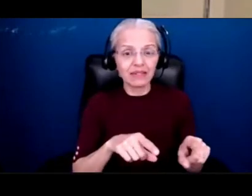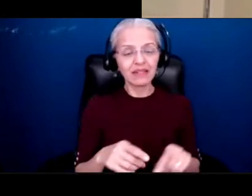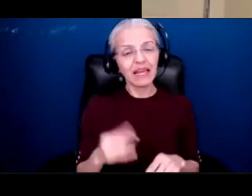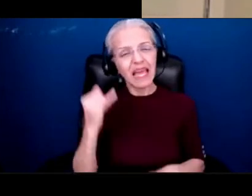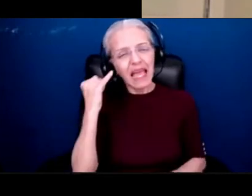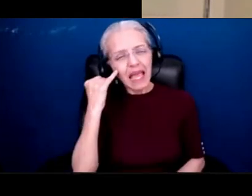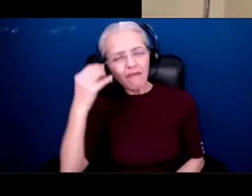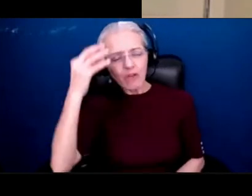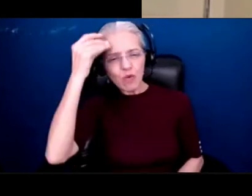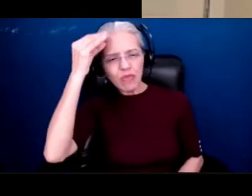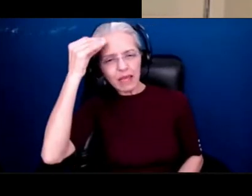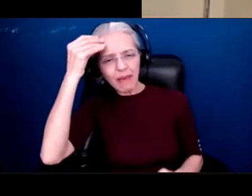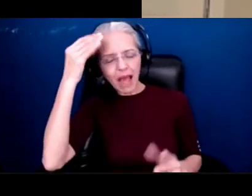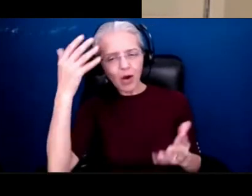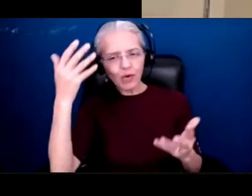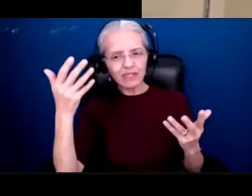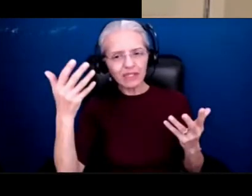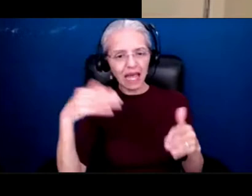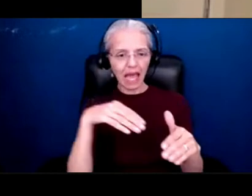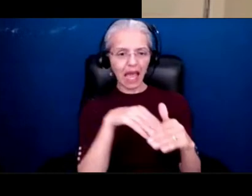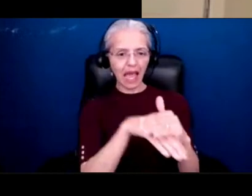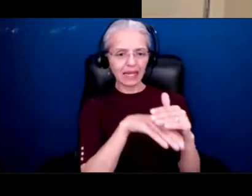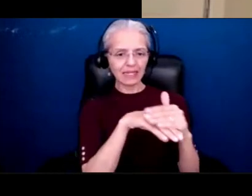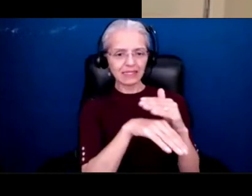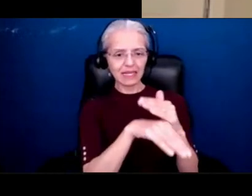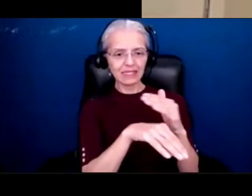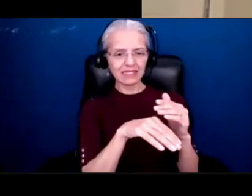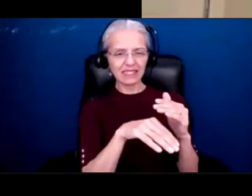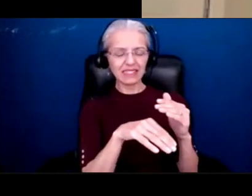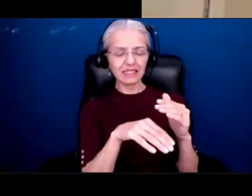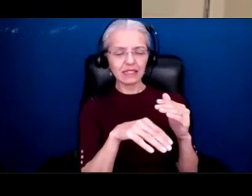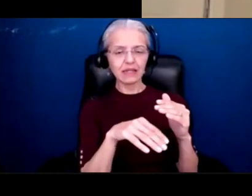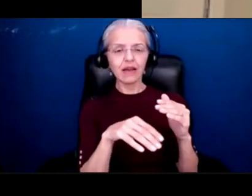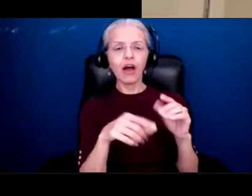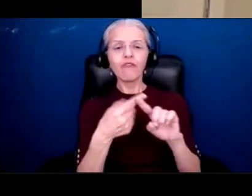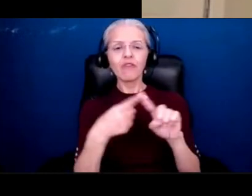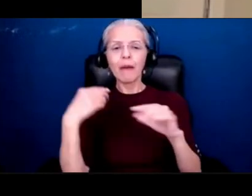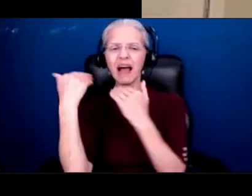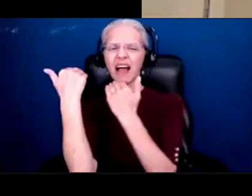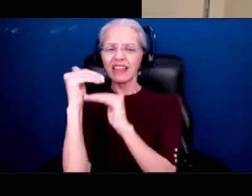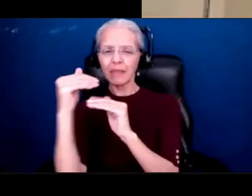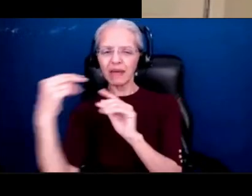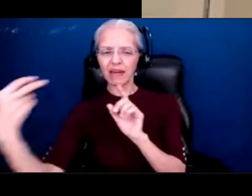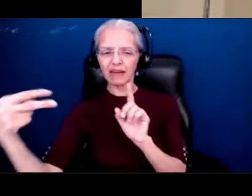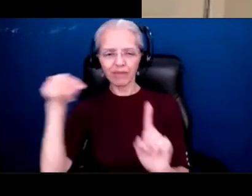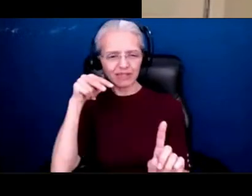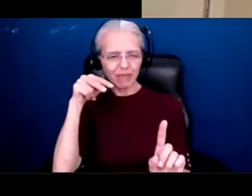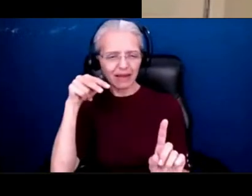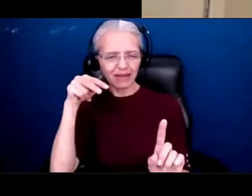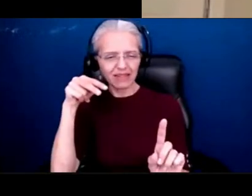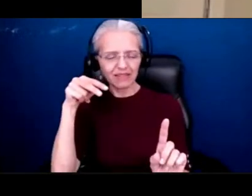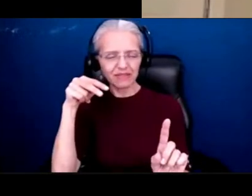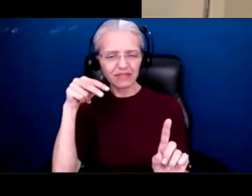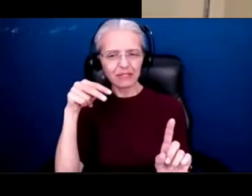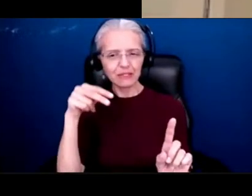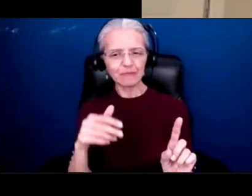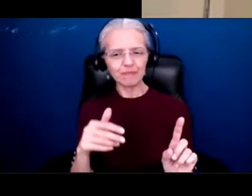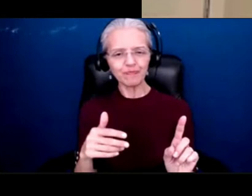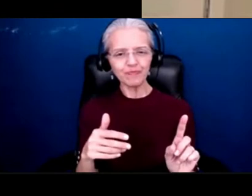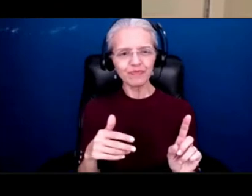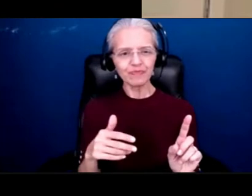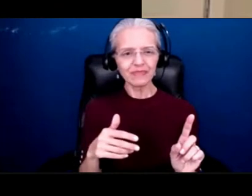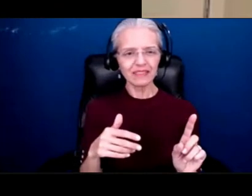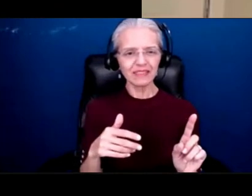about access is a very limited way as these things that are seen as